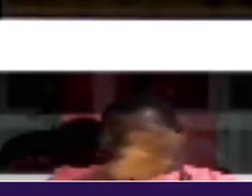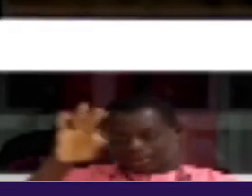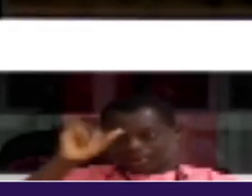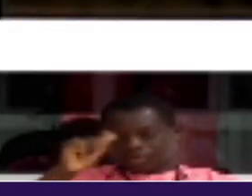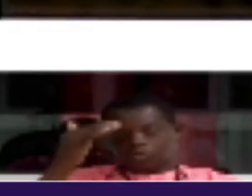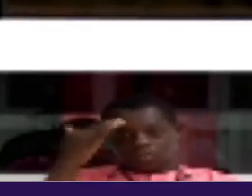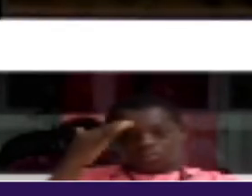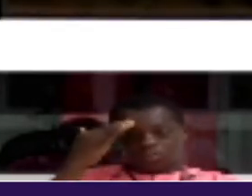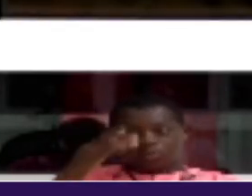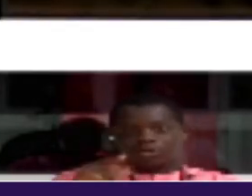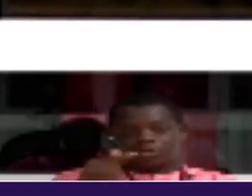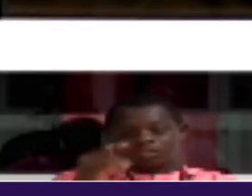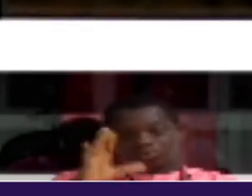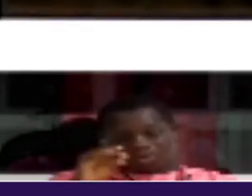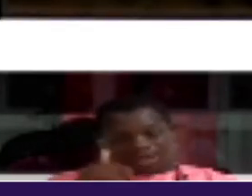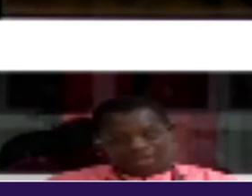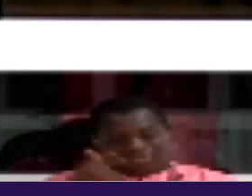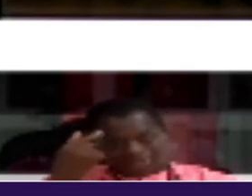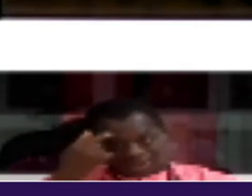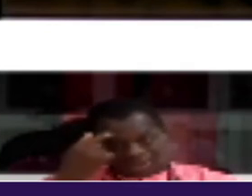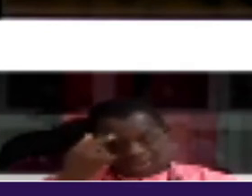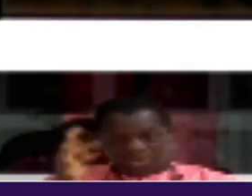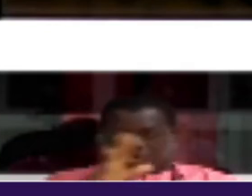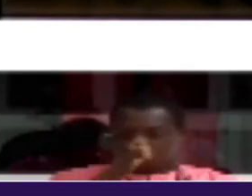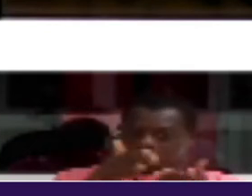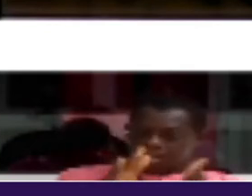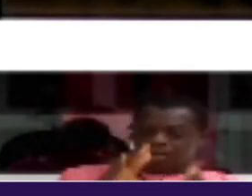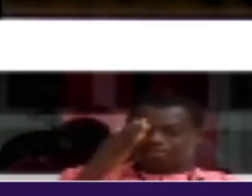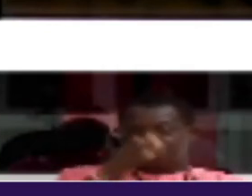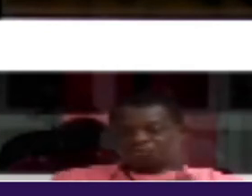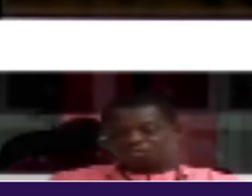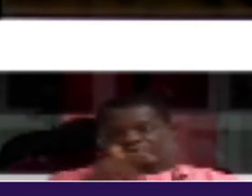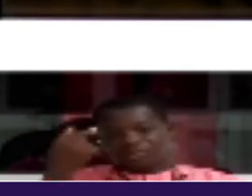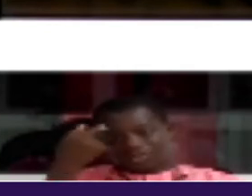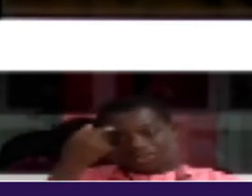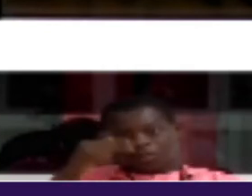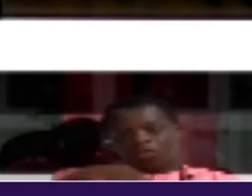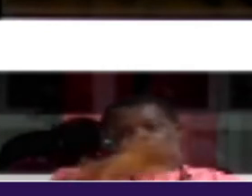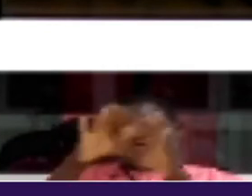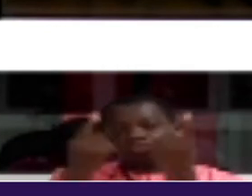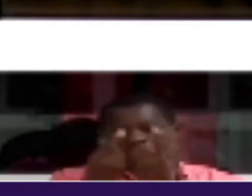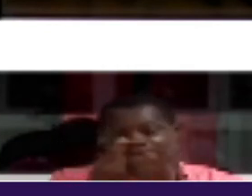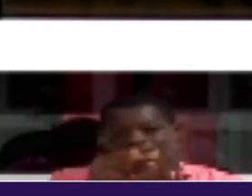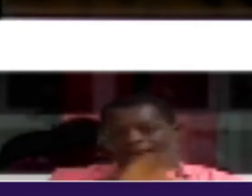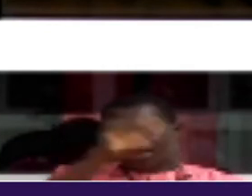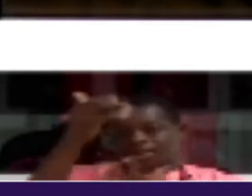knows. Anyway, because before you think of something and believing in that thing, it's something that you have